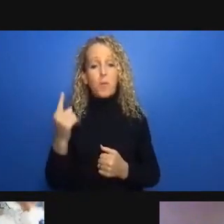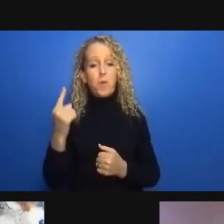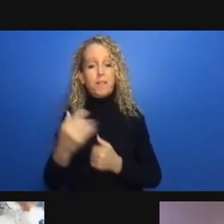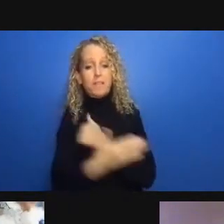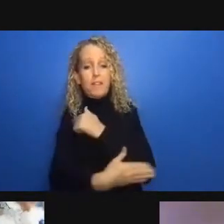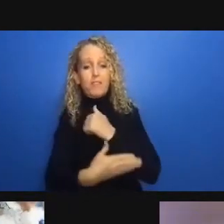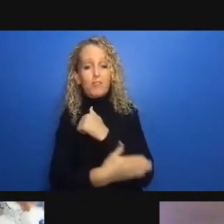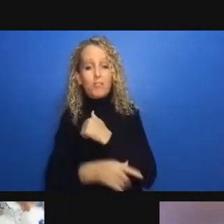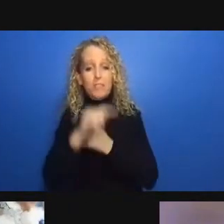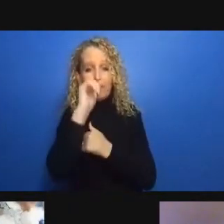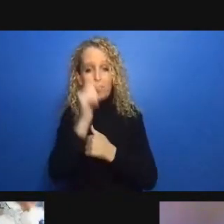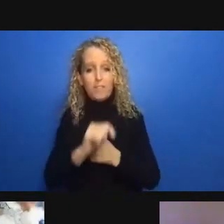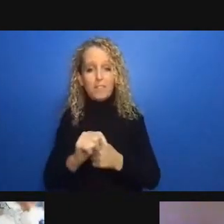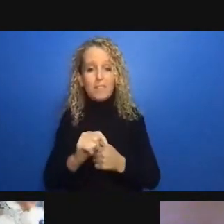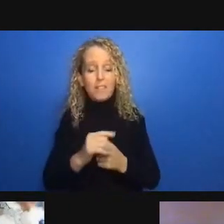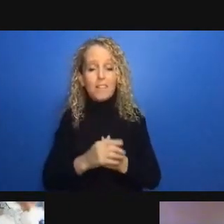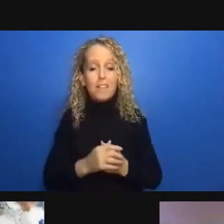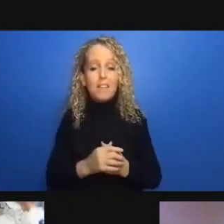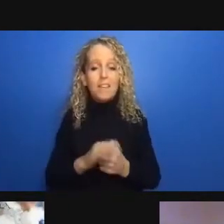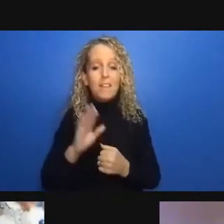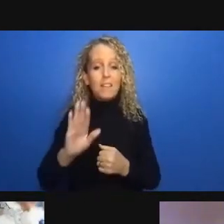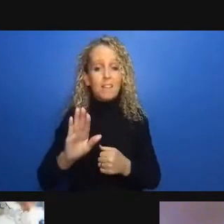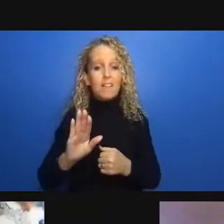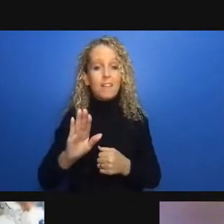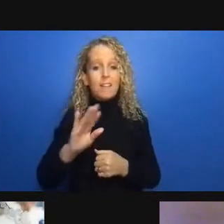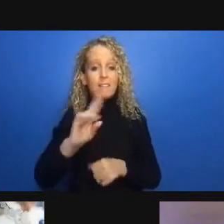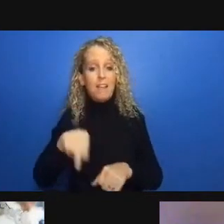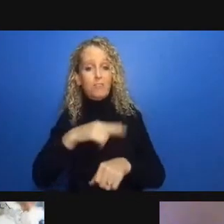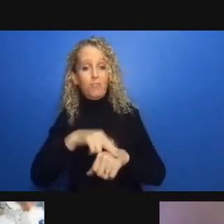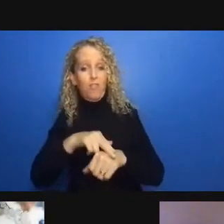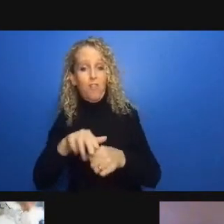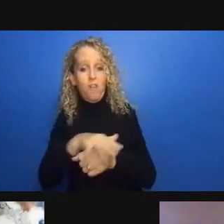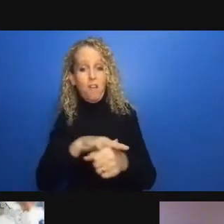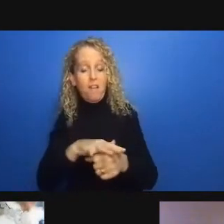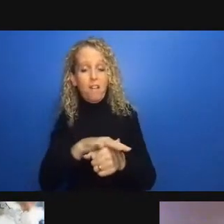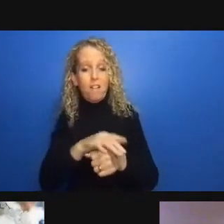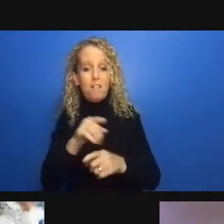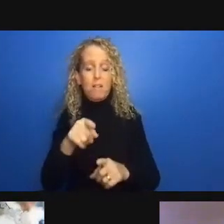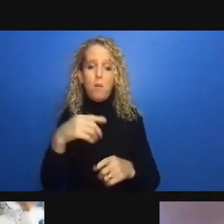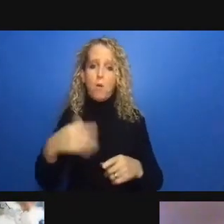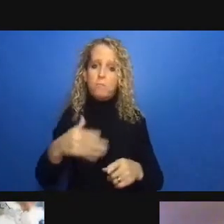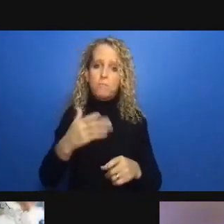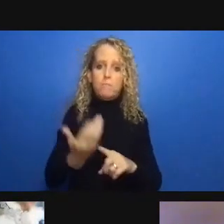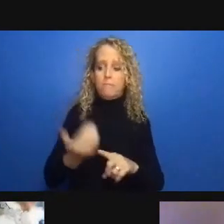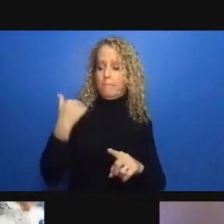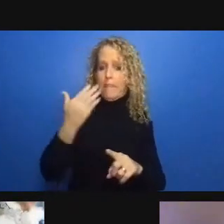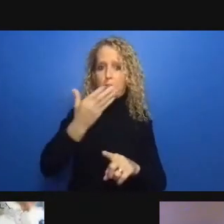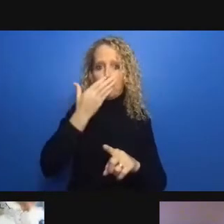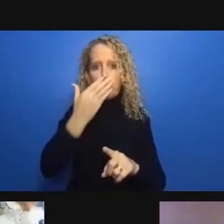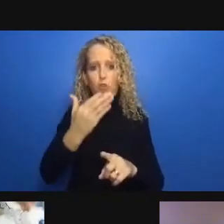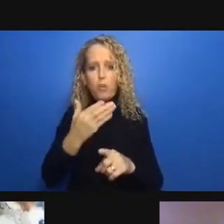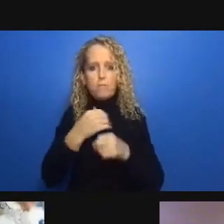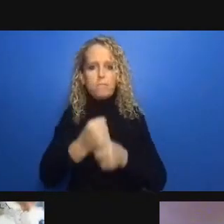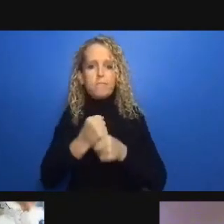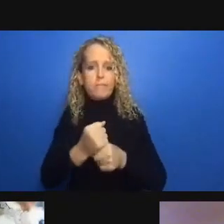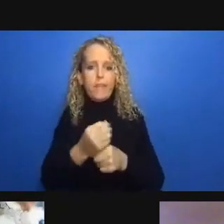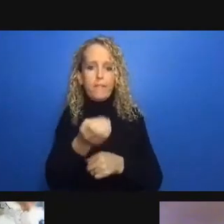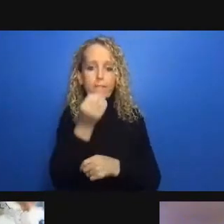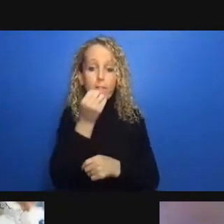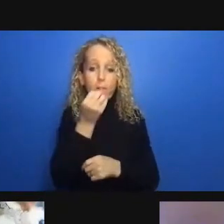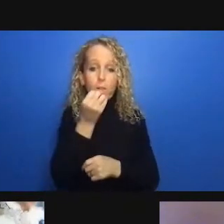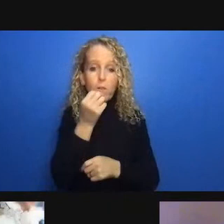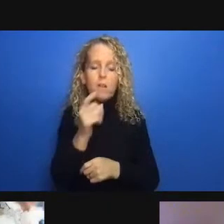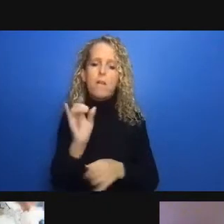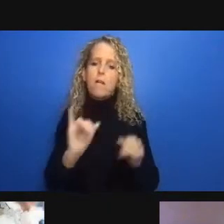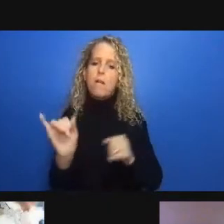a national jurisdiction that used to be really effective in its production of food. Of course, it had a large